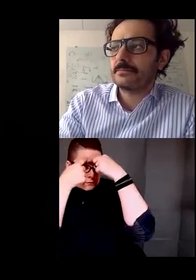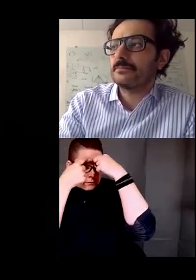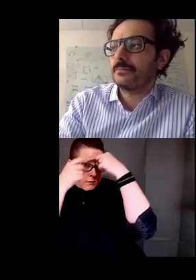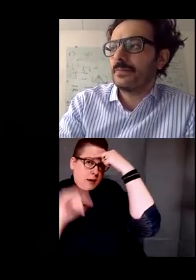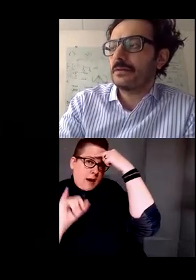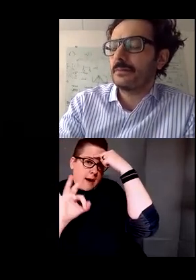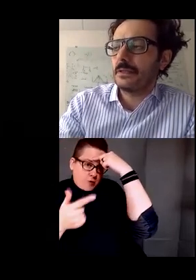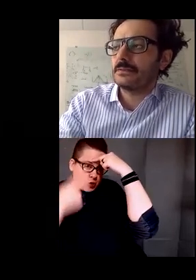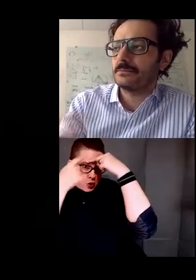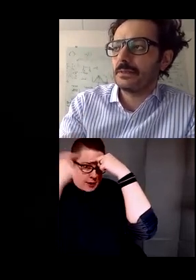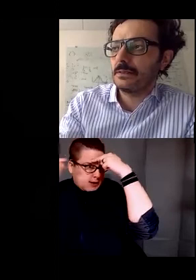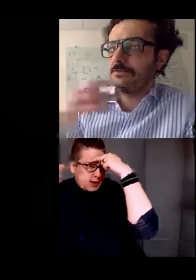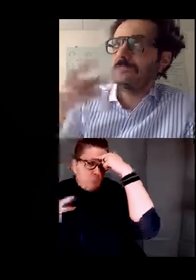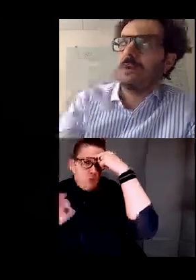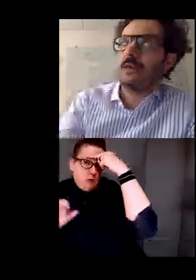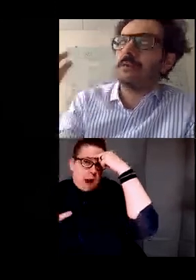is